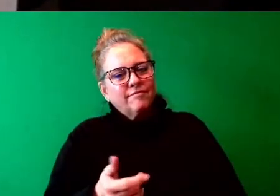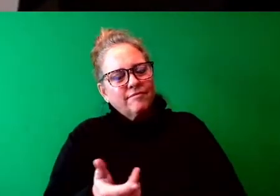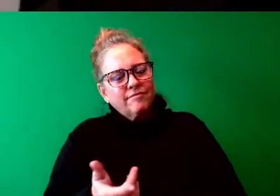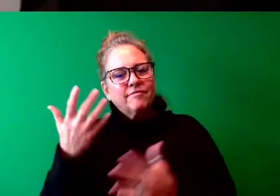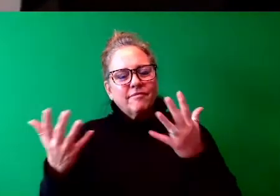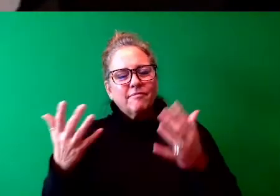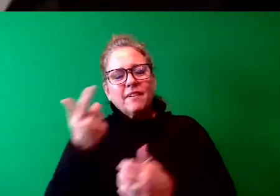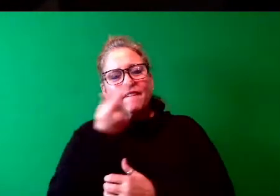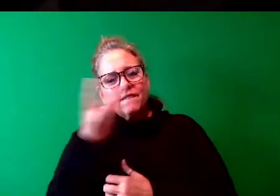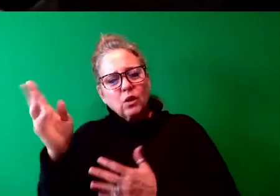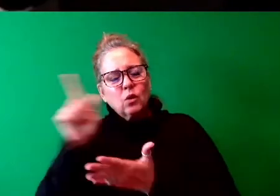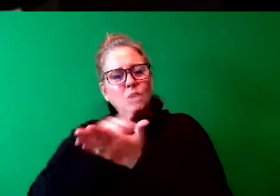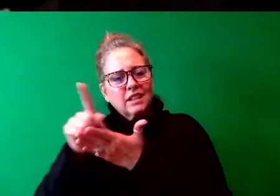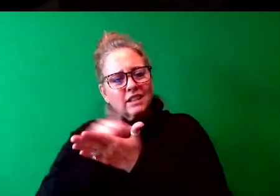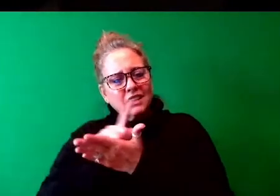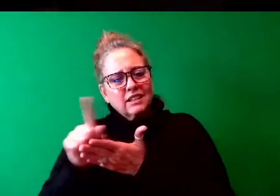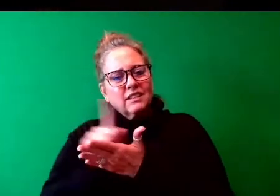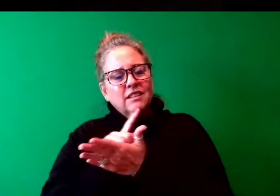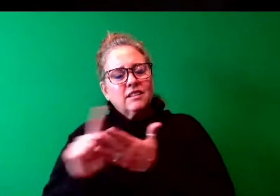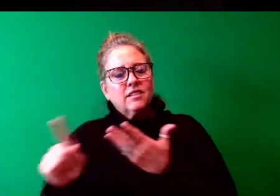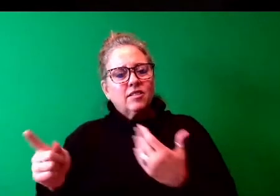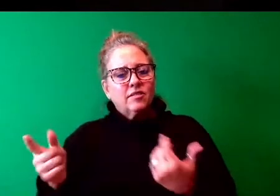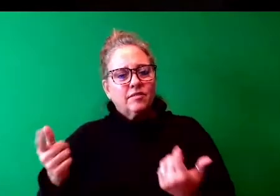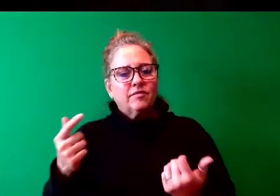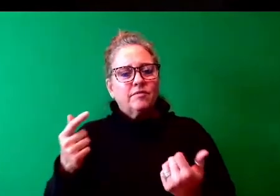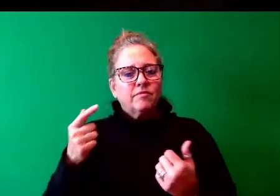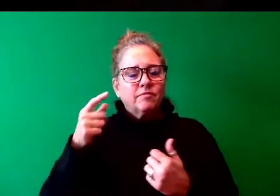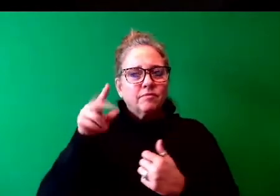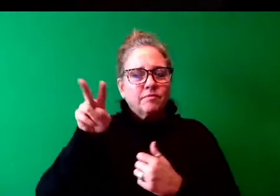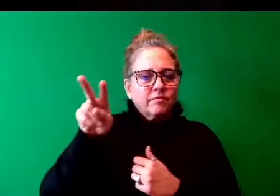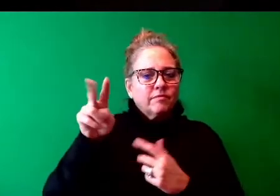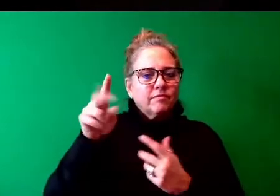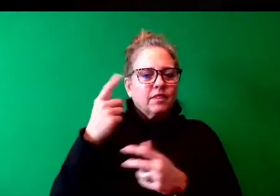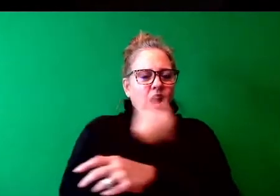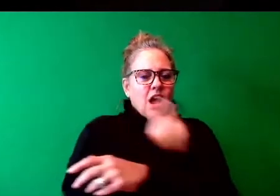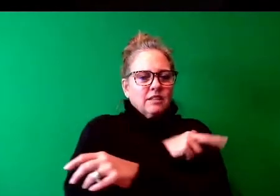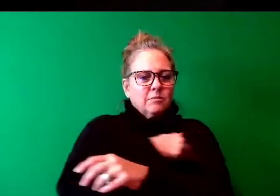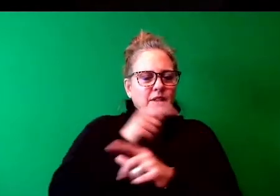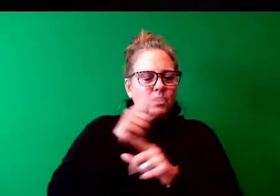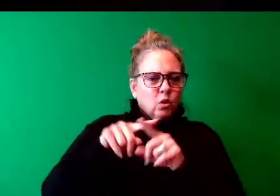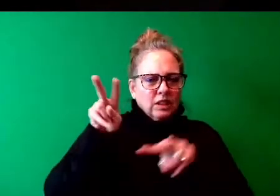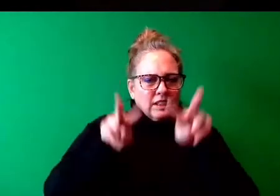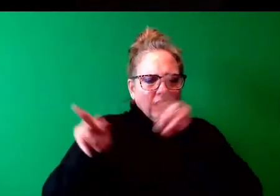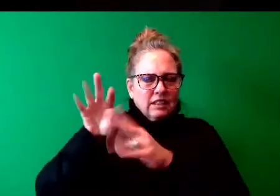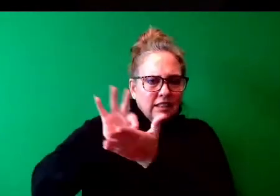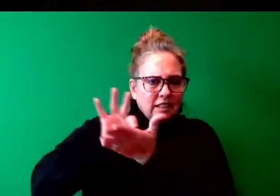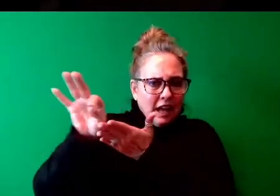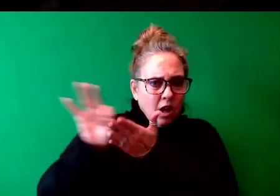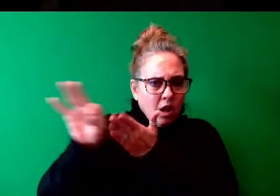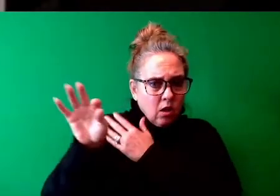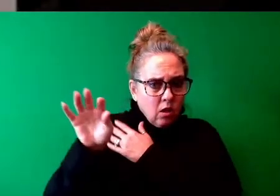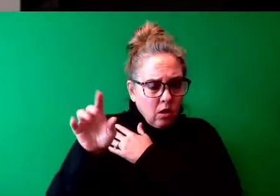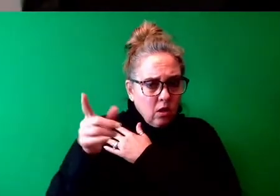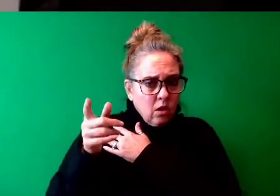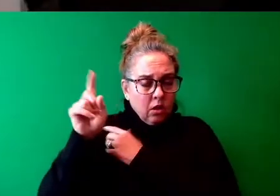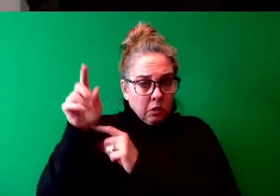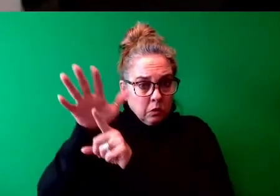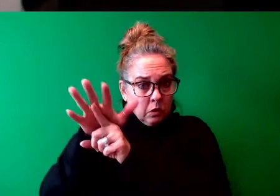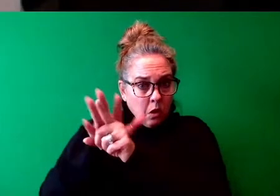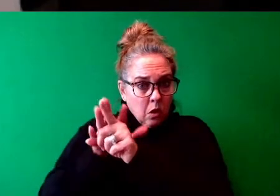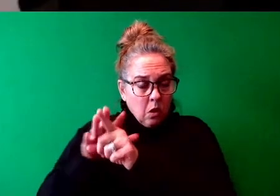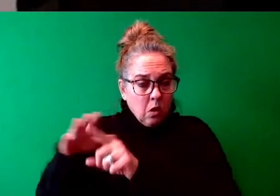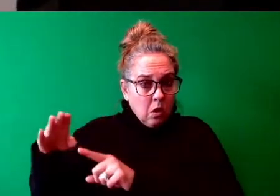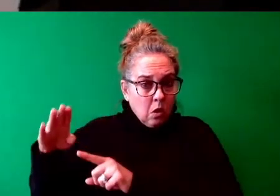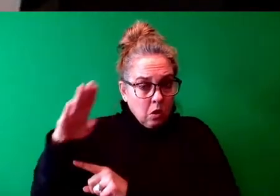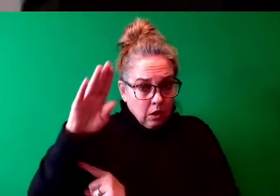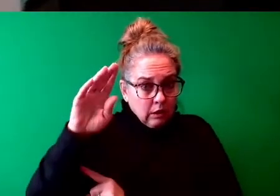it's going to lag a couple weeks in hospital incidence, or hospital census rather, and then we'll see a slower